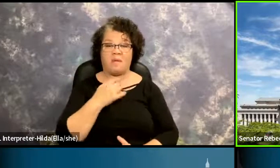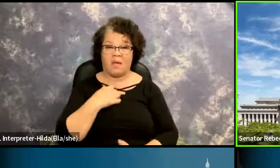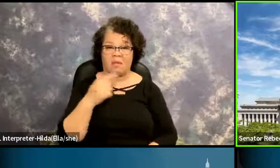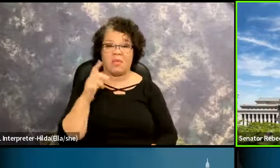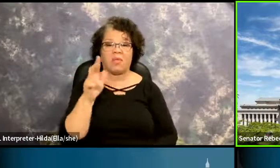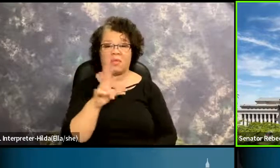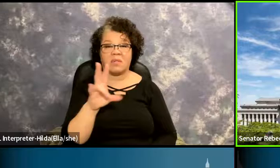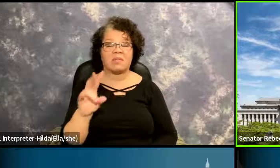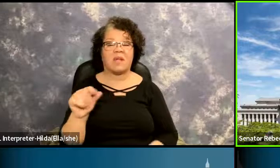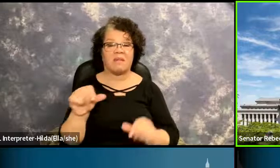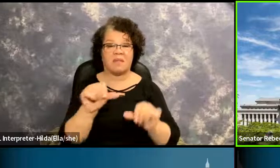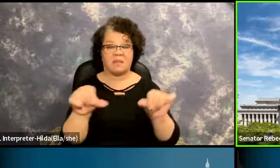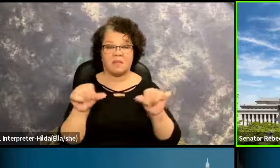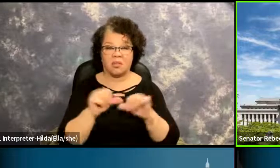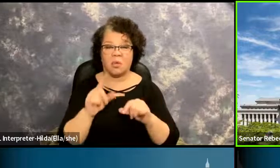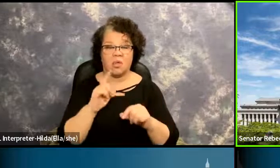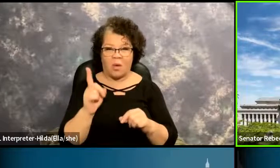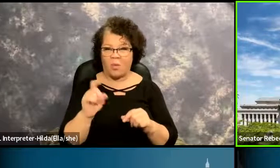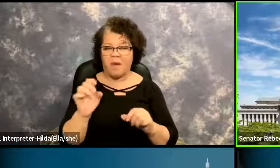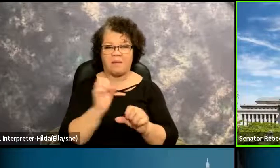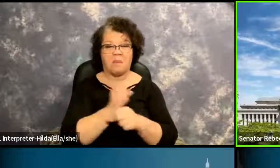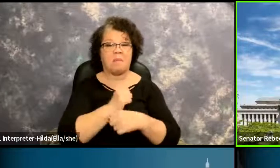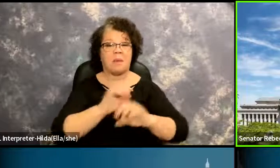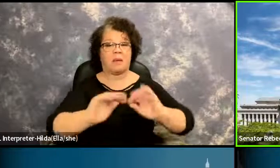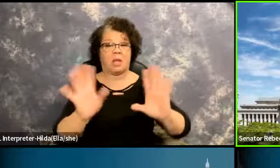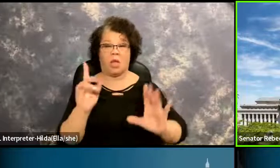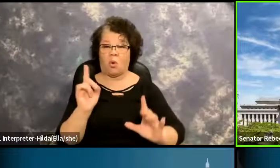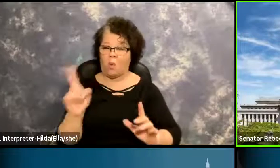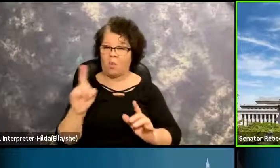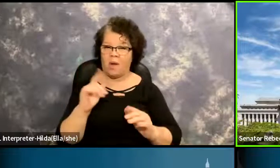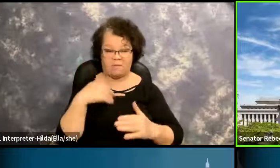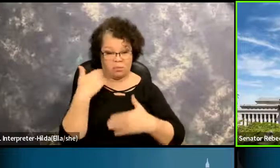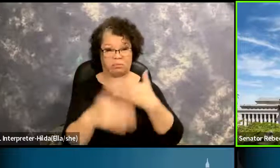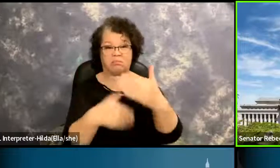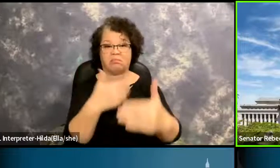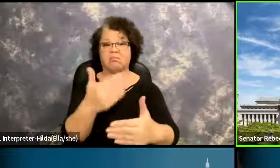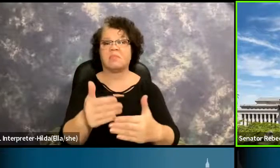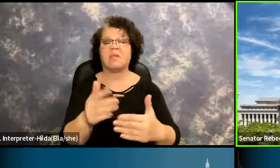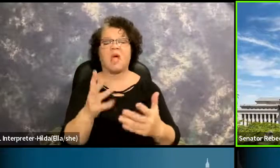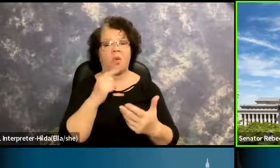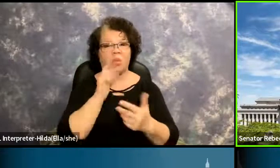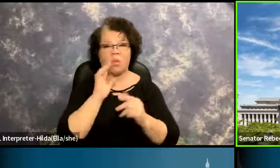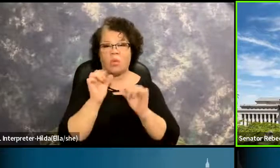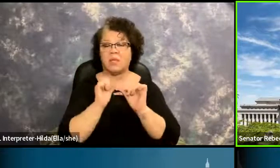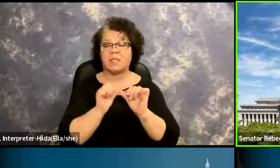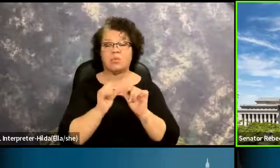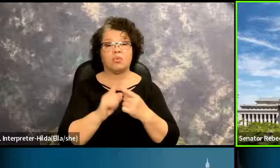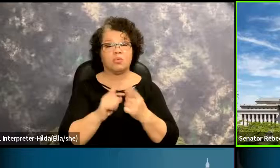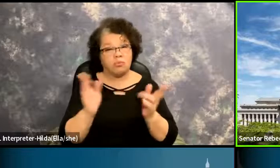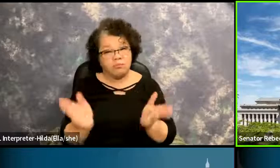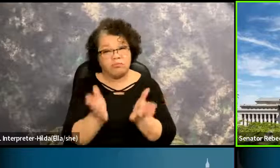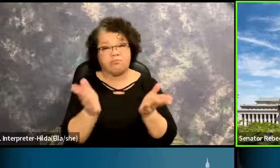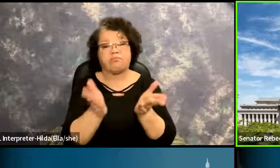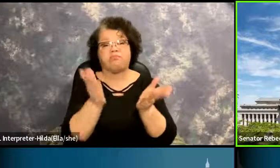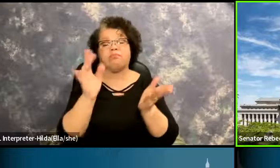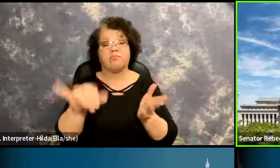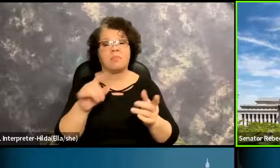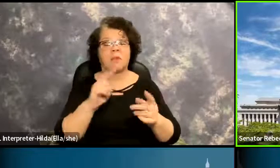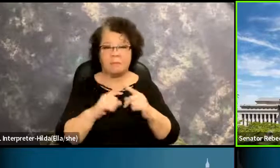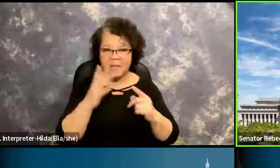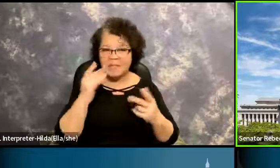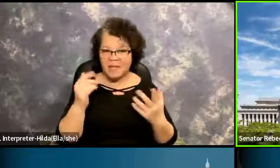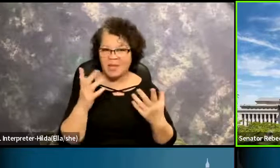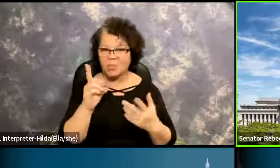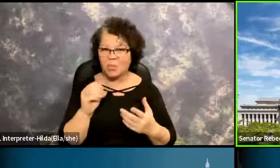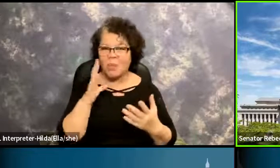go and we need to keep on pushing. But I just want to make sure people know about that, because I would like it to get slowed